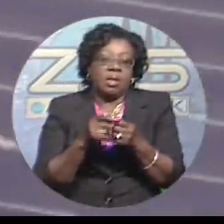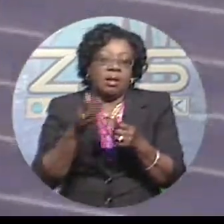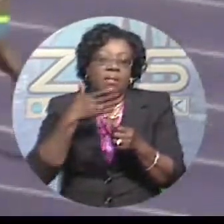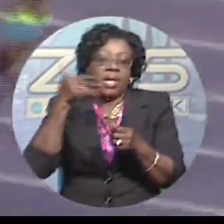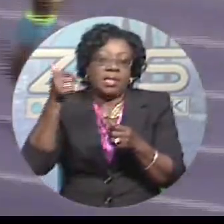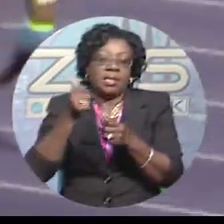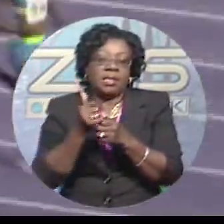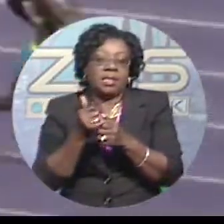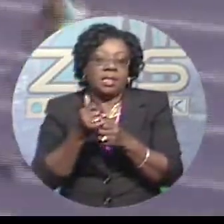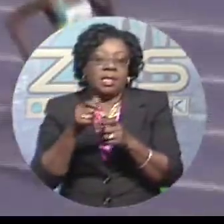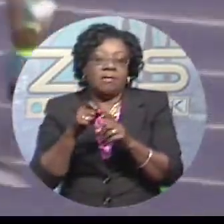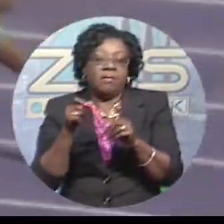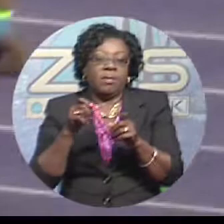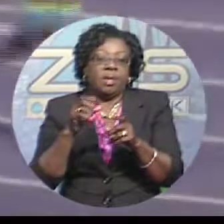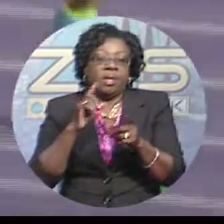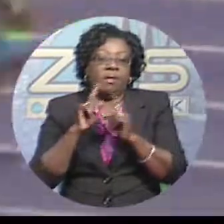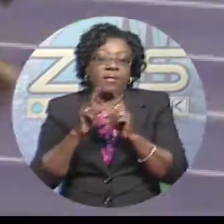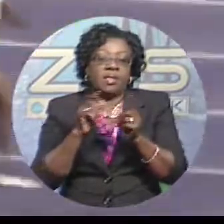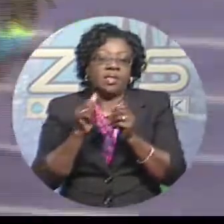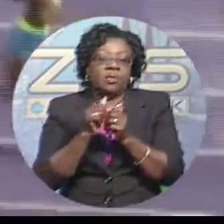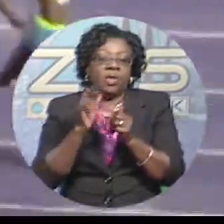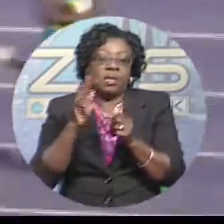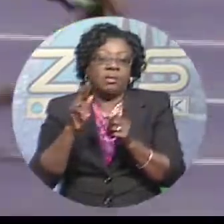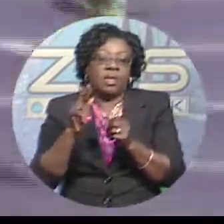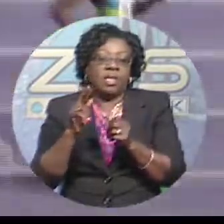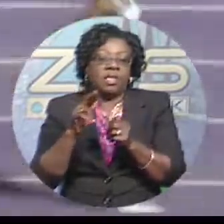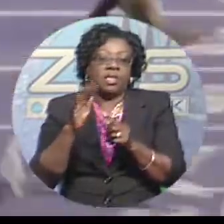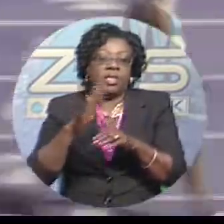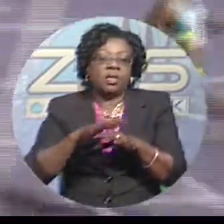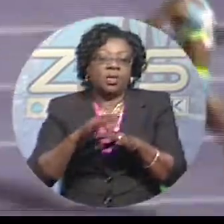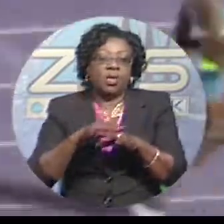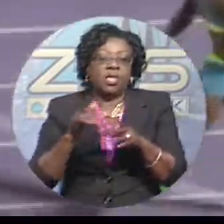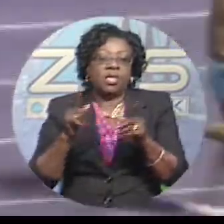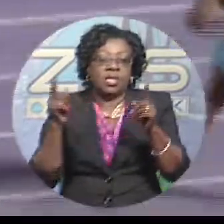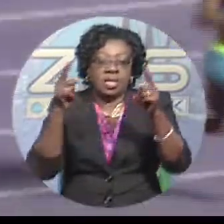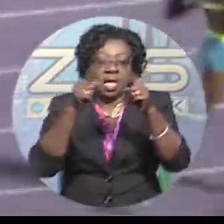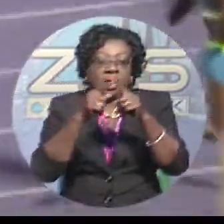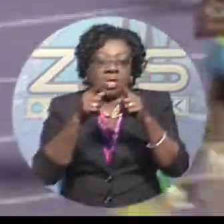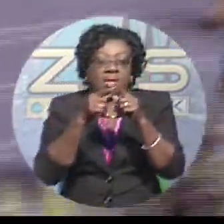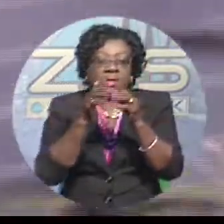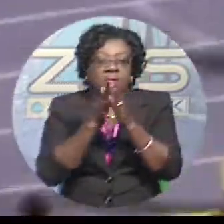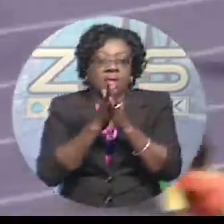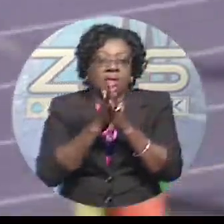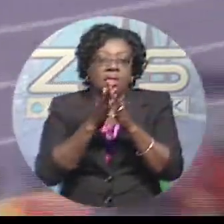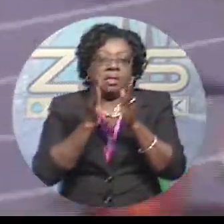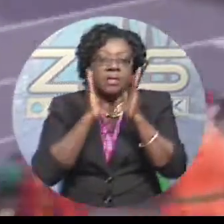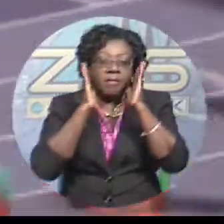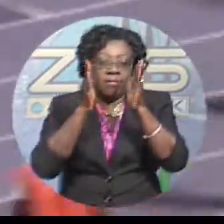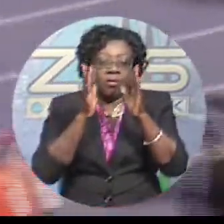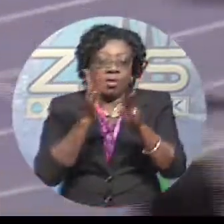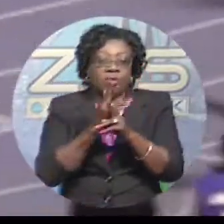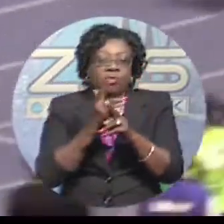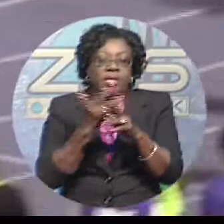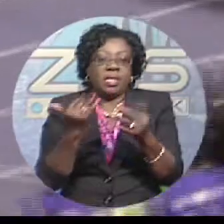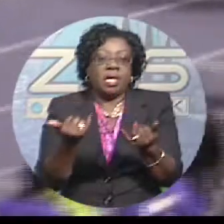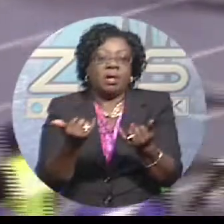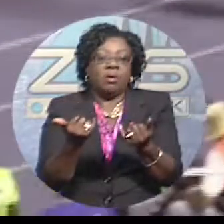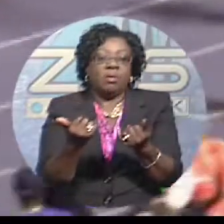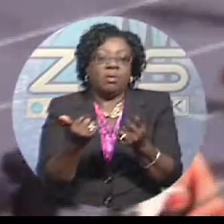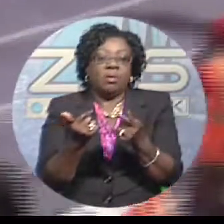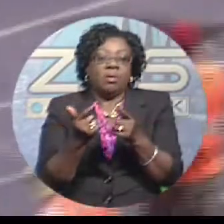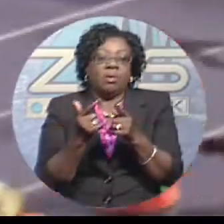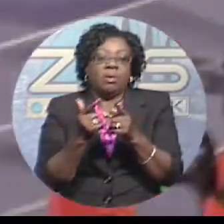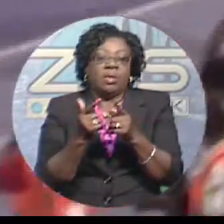my conversation with him, it sounds as if like she's just right on track. The main thing is right now, which direction do you go from